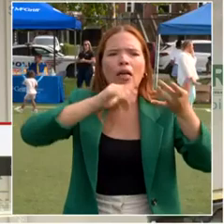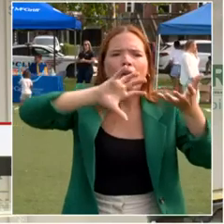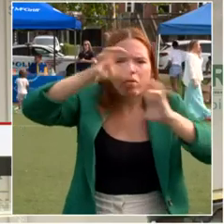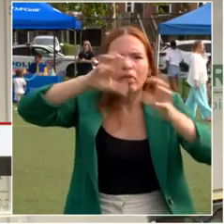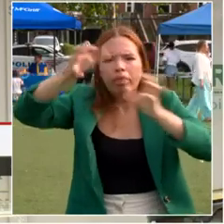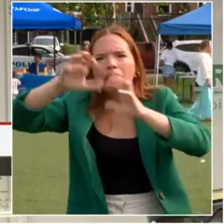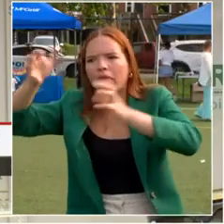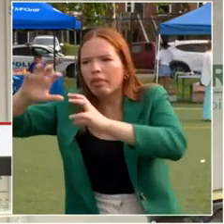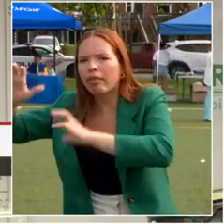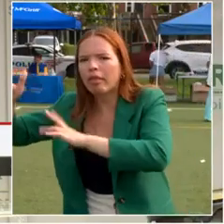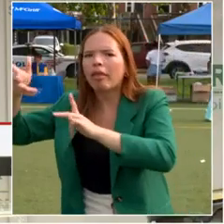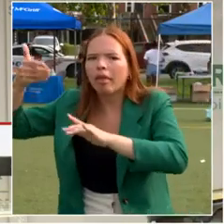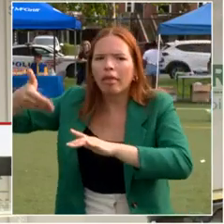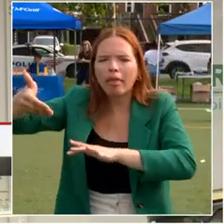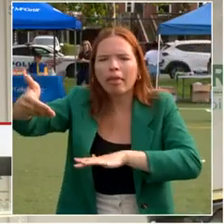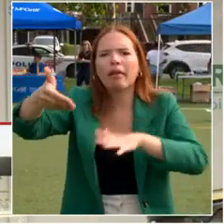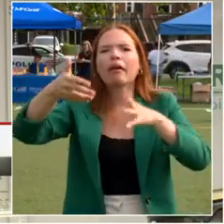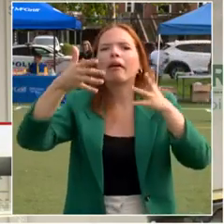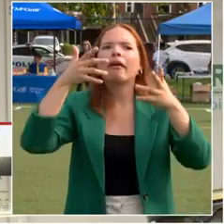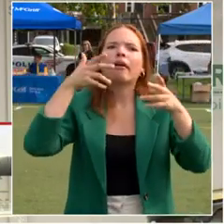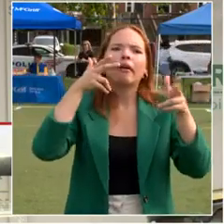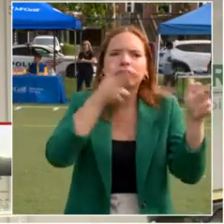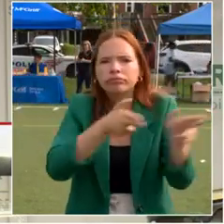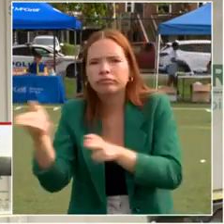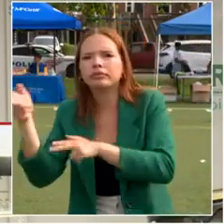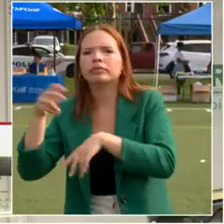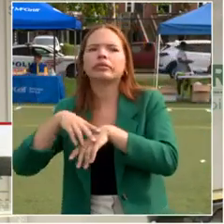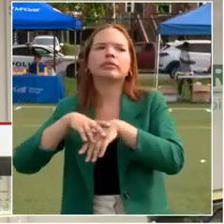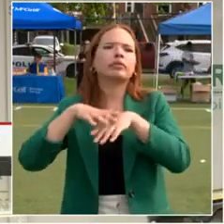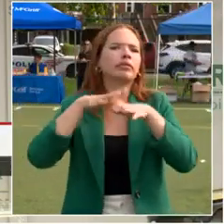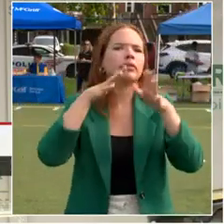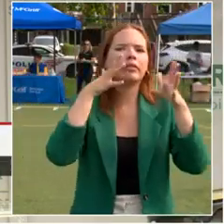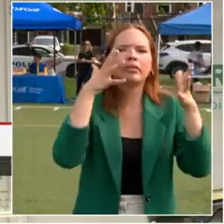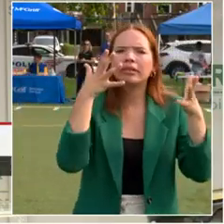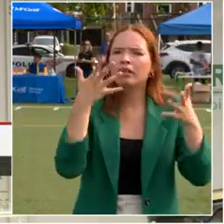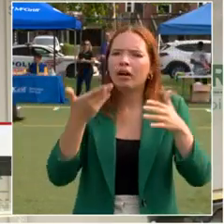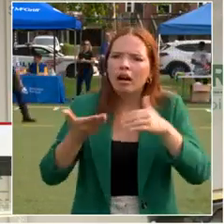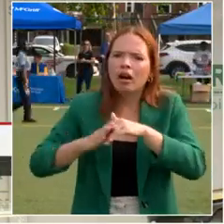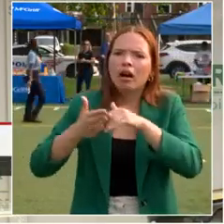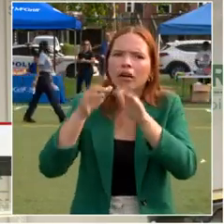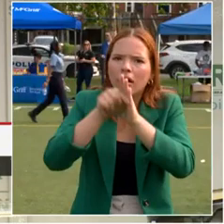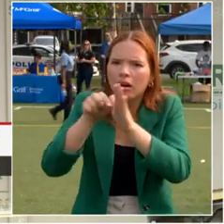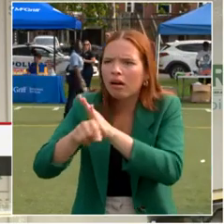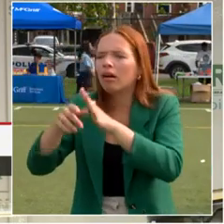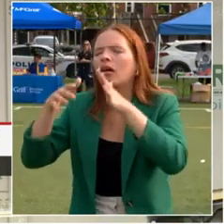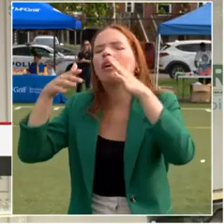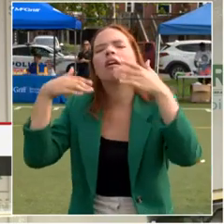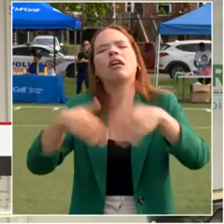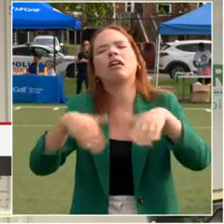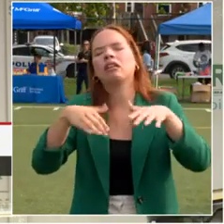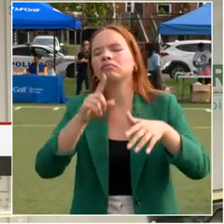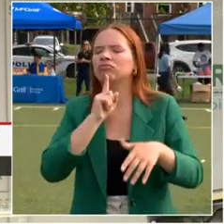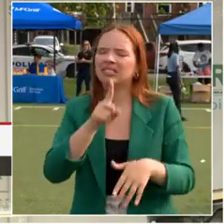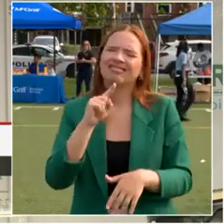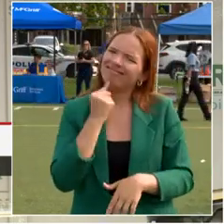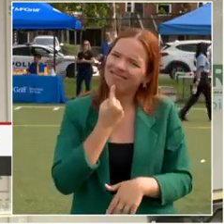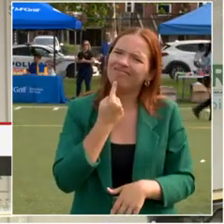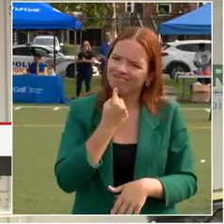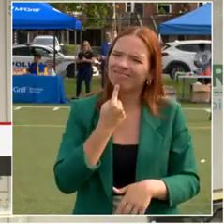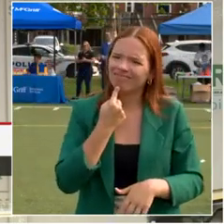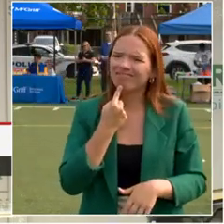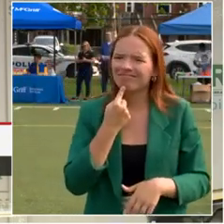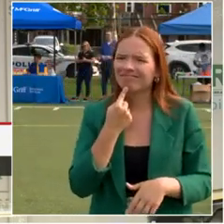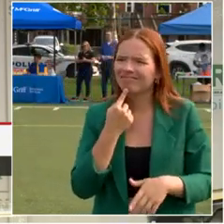of you who lived here might remember the tragic mass shootings on South Capitol Street in March of 2010. There will be bumps along the